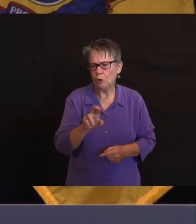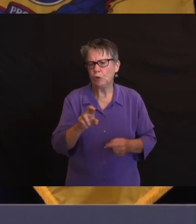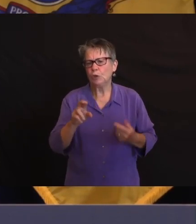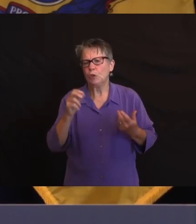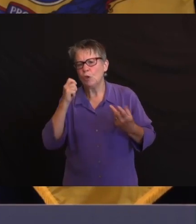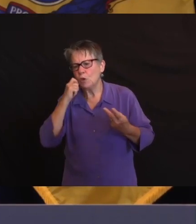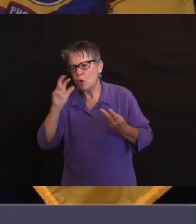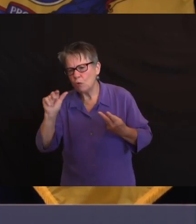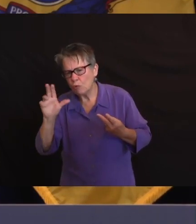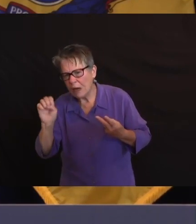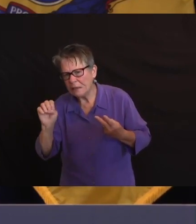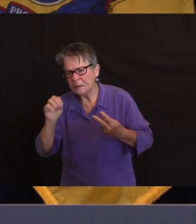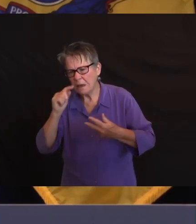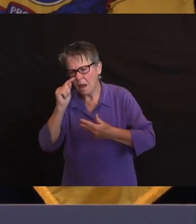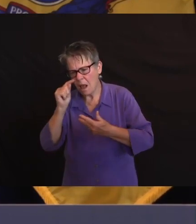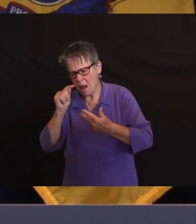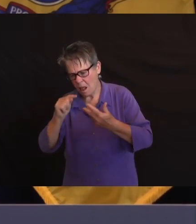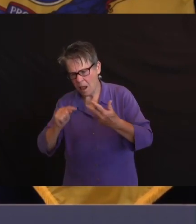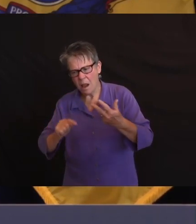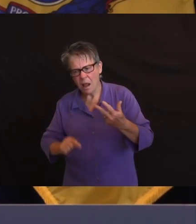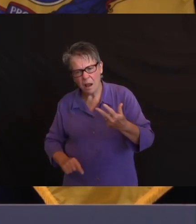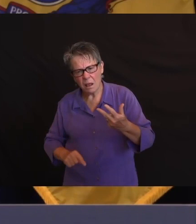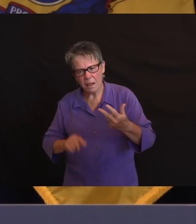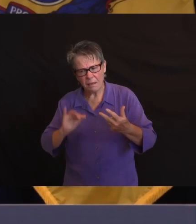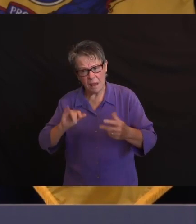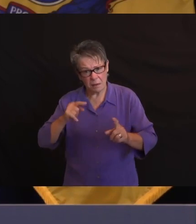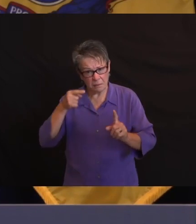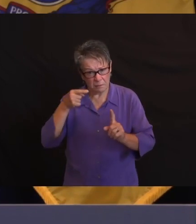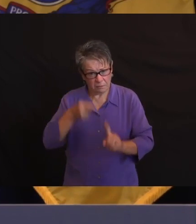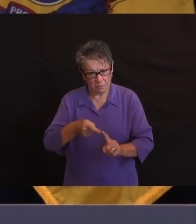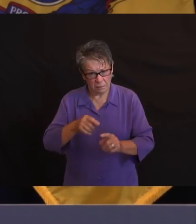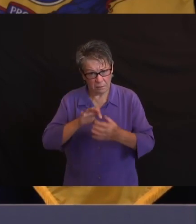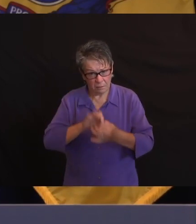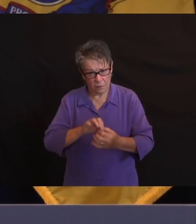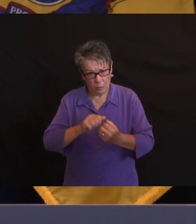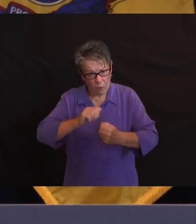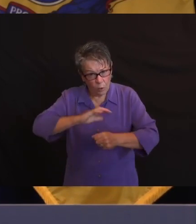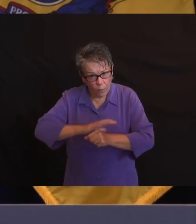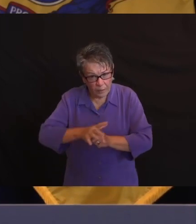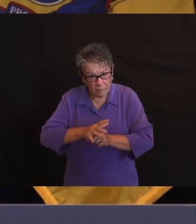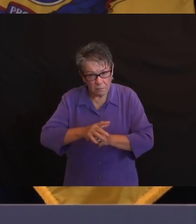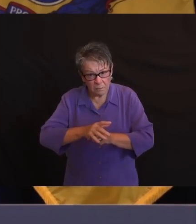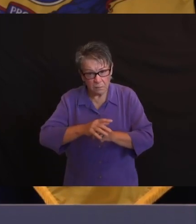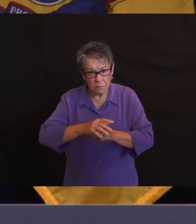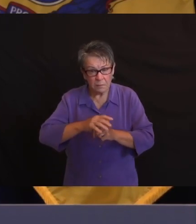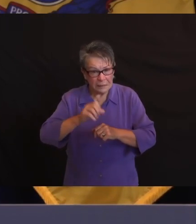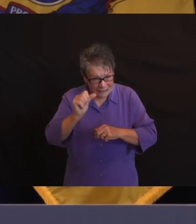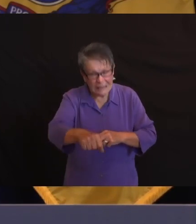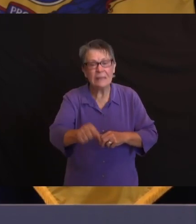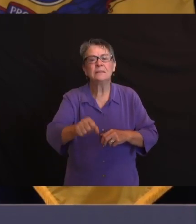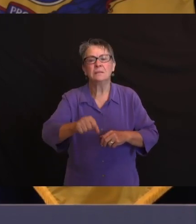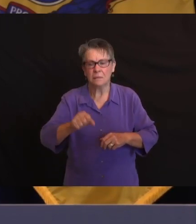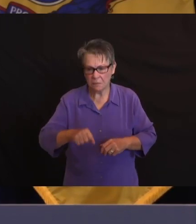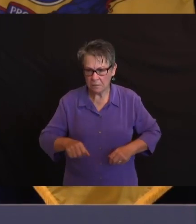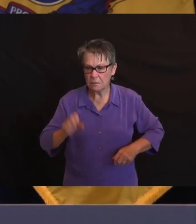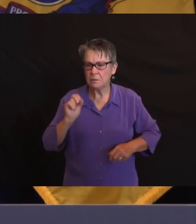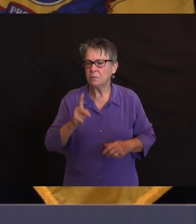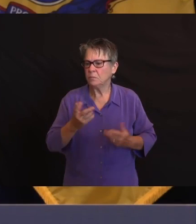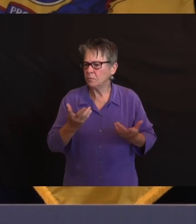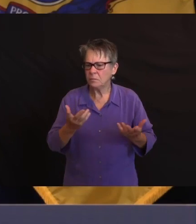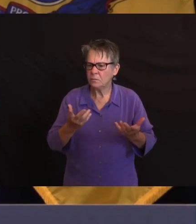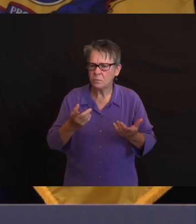answer for you in terms of, you're saying you can't get the data, or you don't see where the data is? It isn't publicly available as